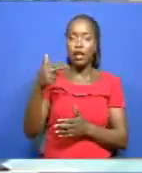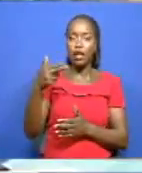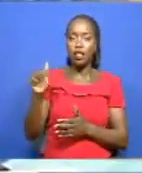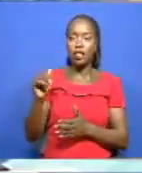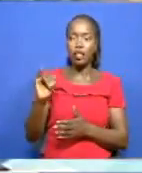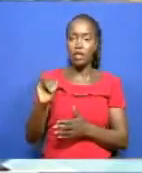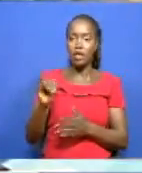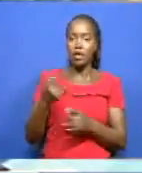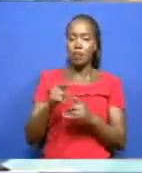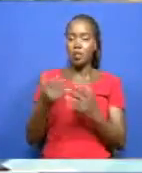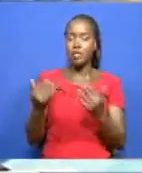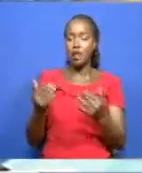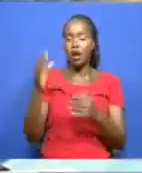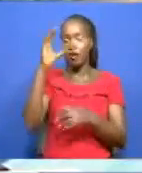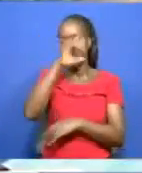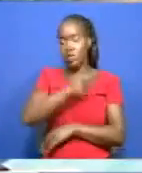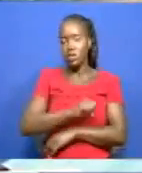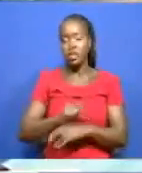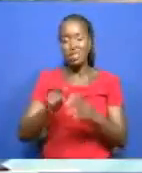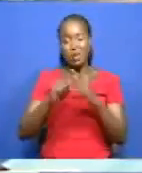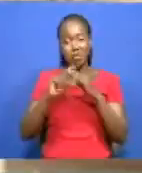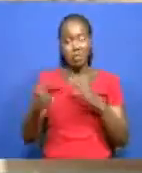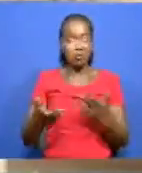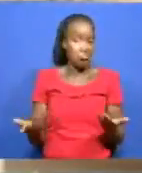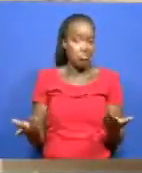has since gone missing.